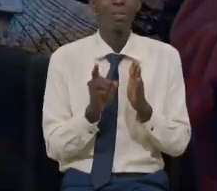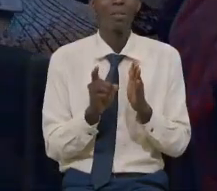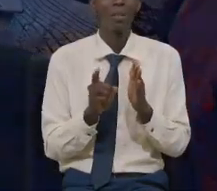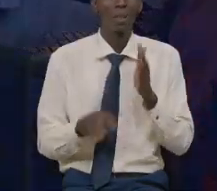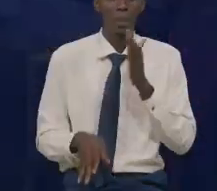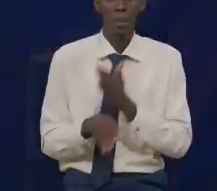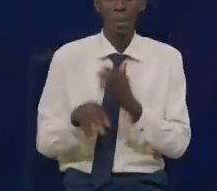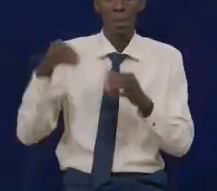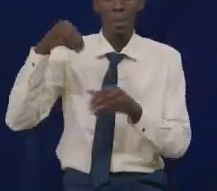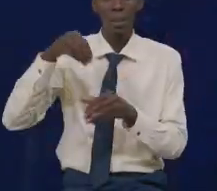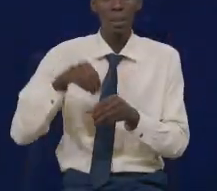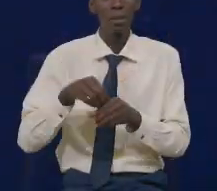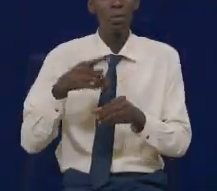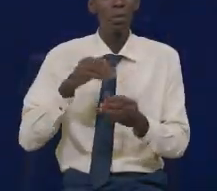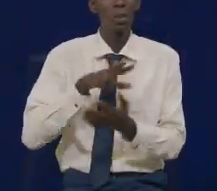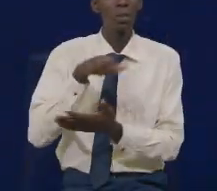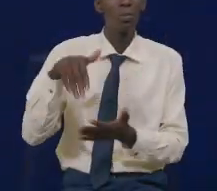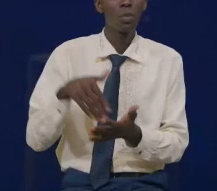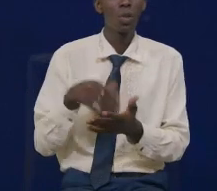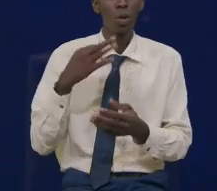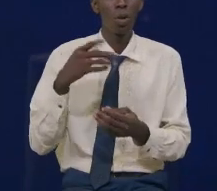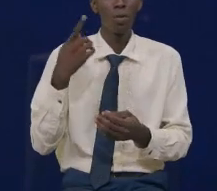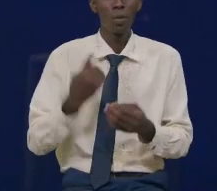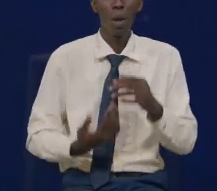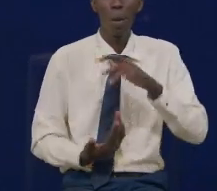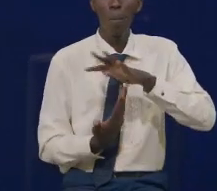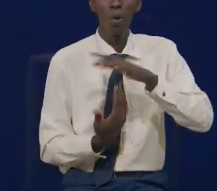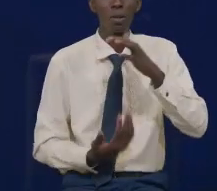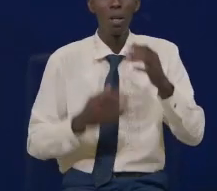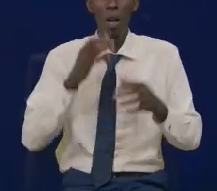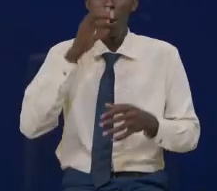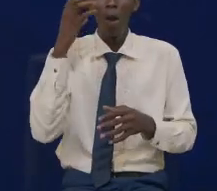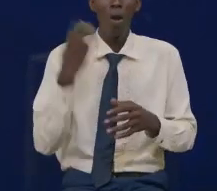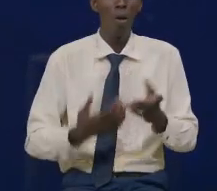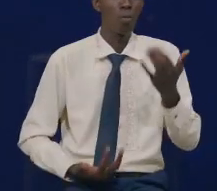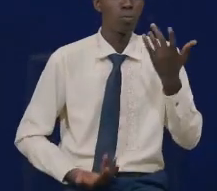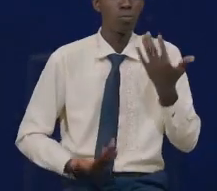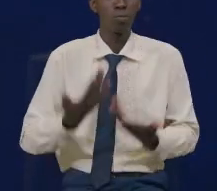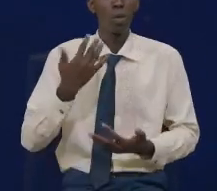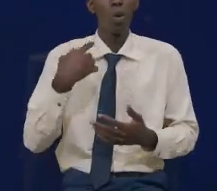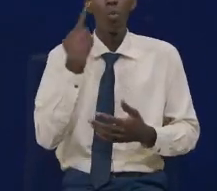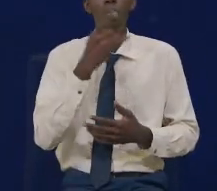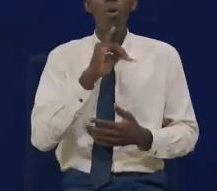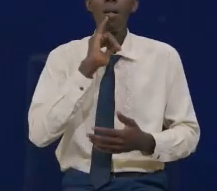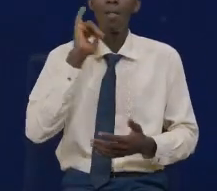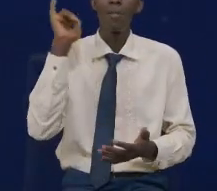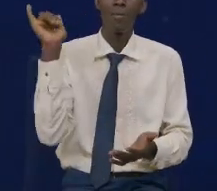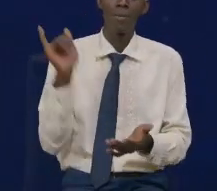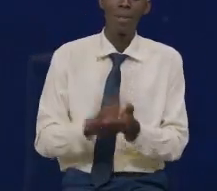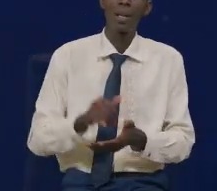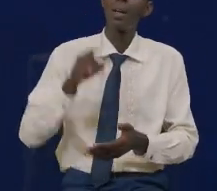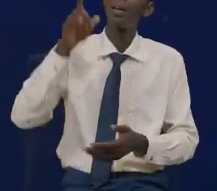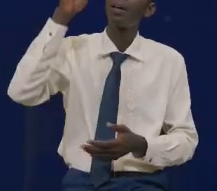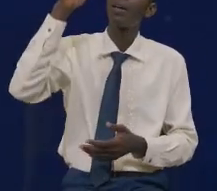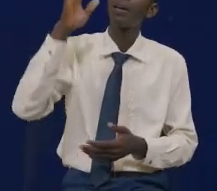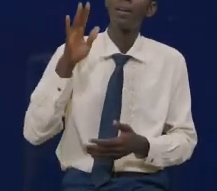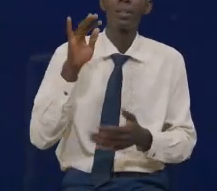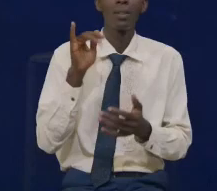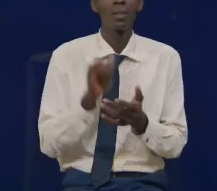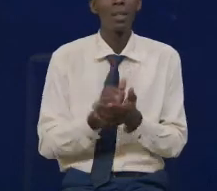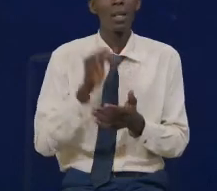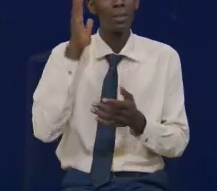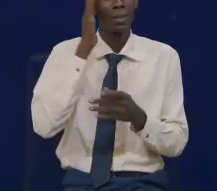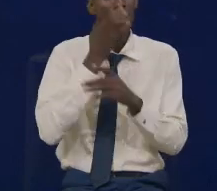into the midst of the burning fiery furnace. And who is that God that shall deliver